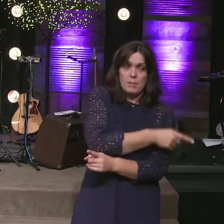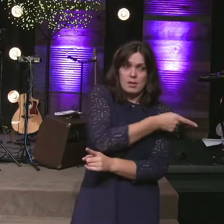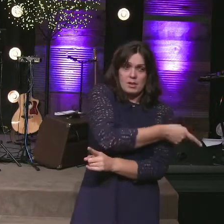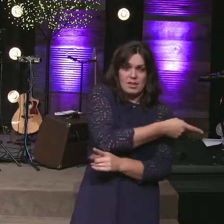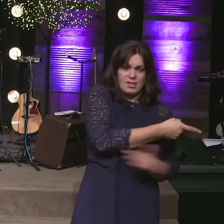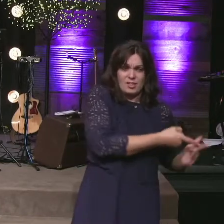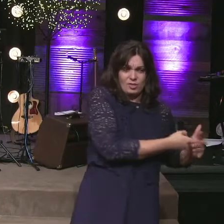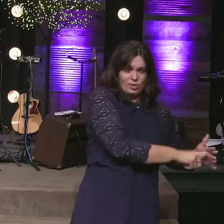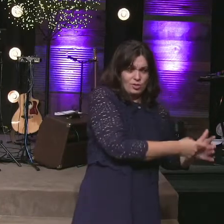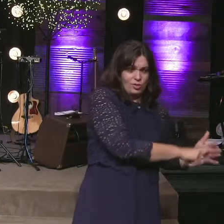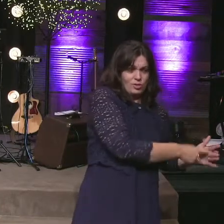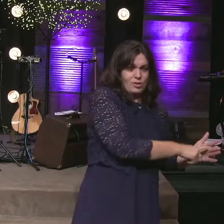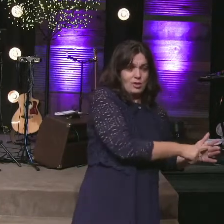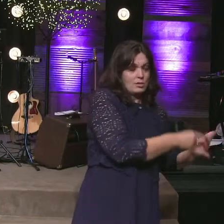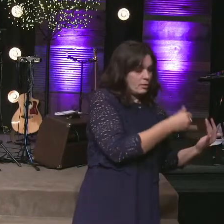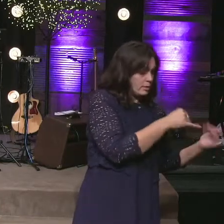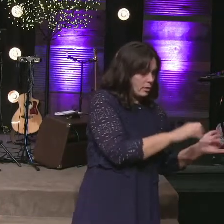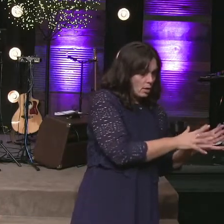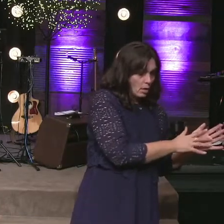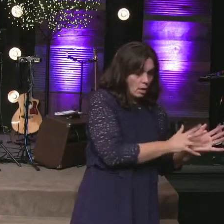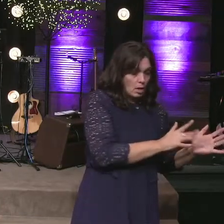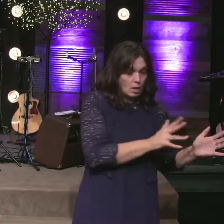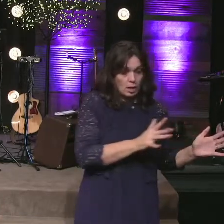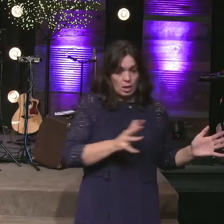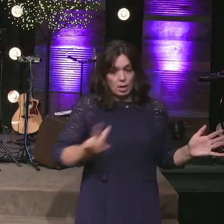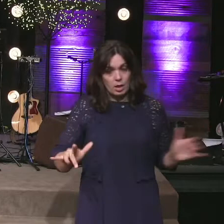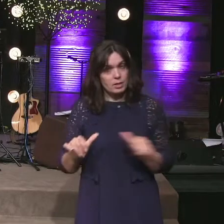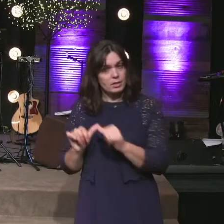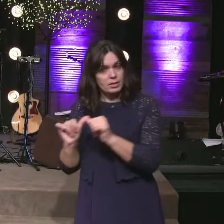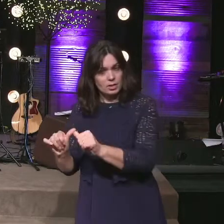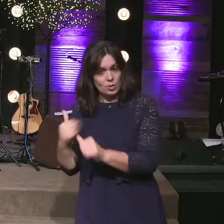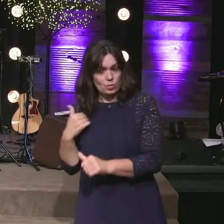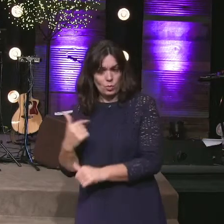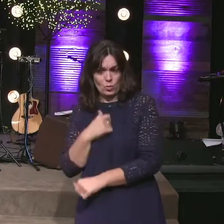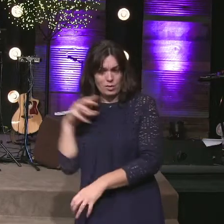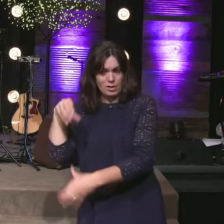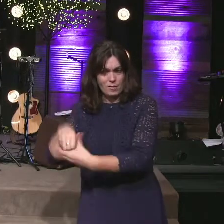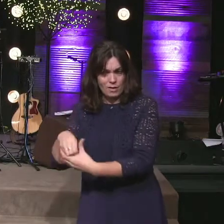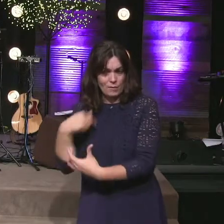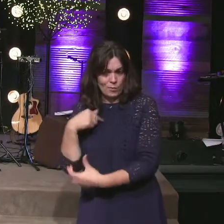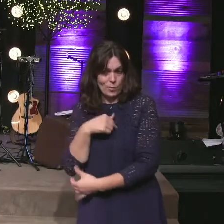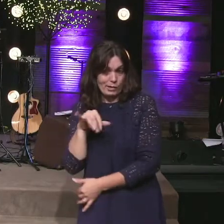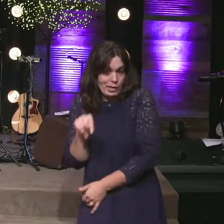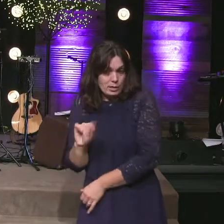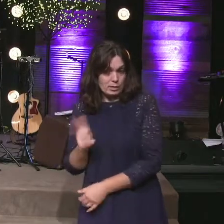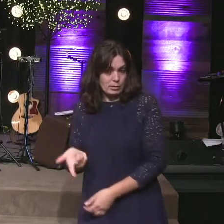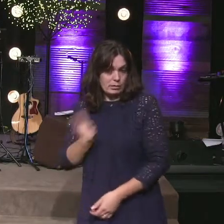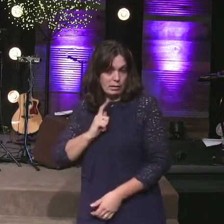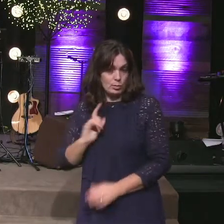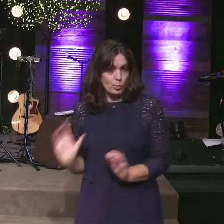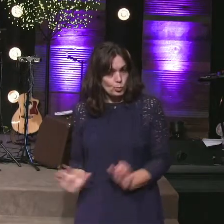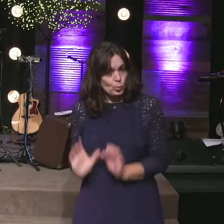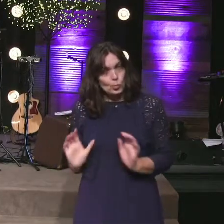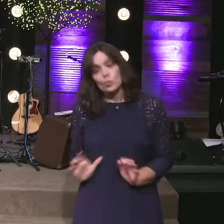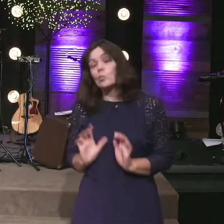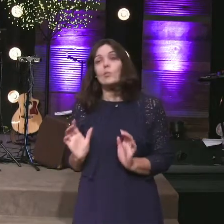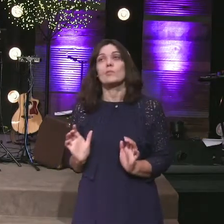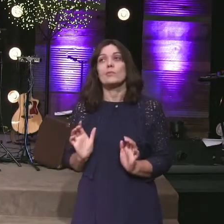We're it's still going on. And we're it. It's us.